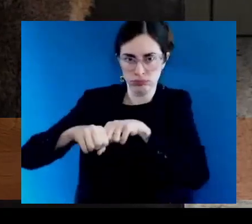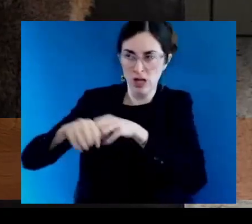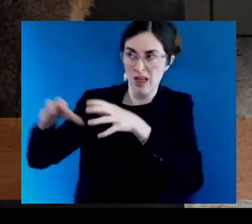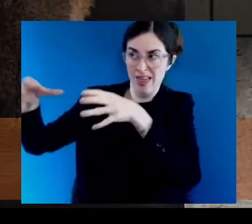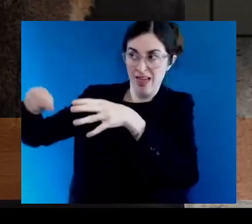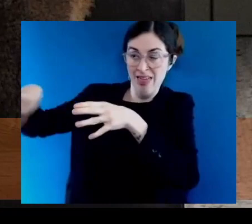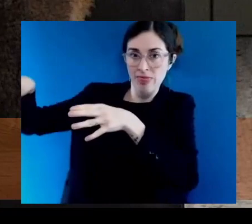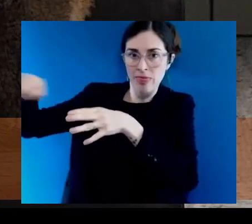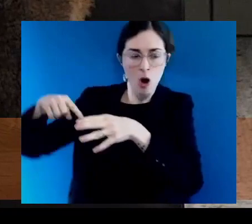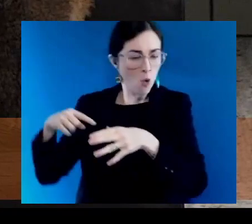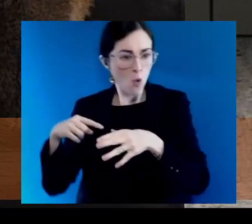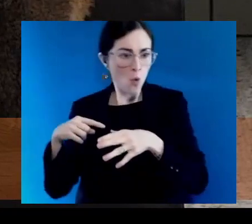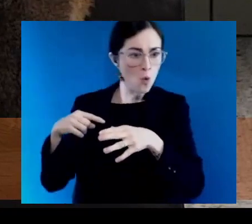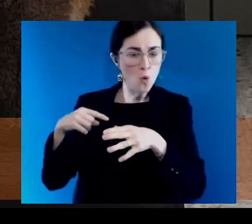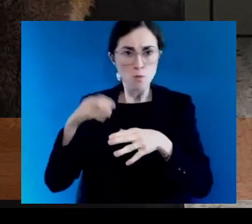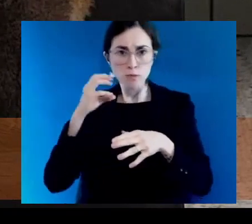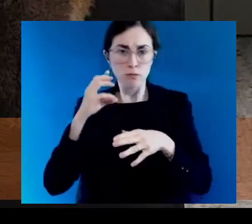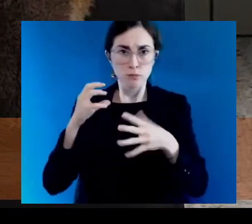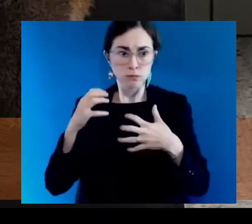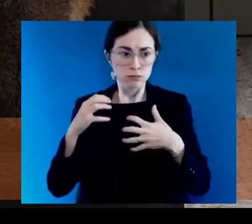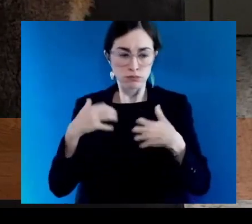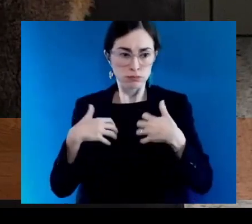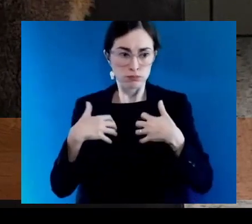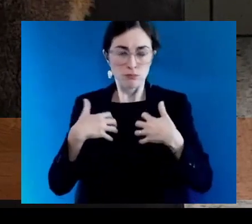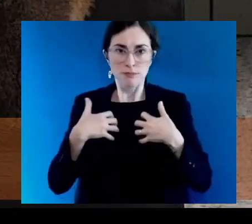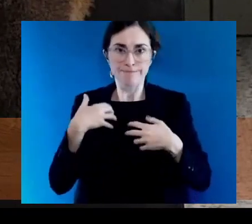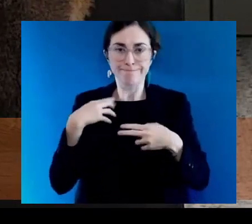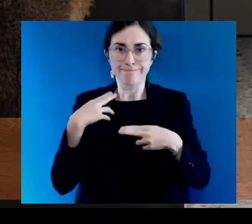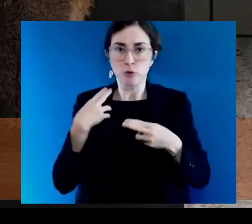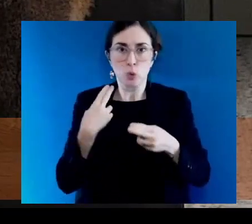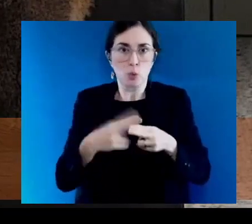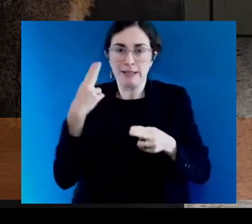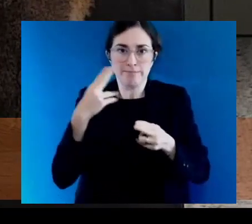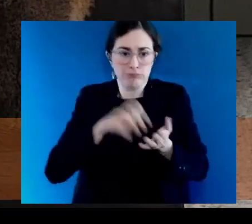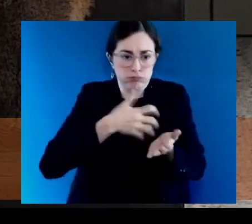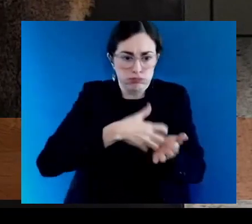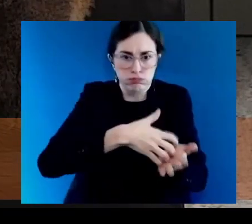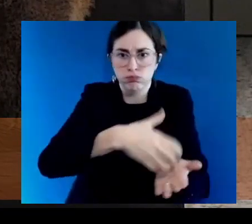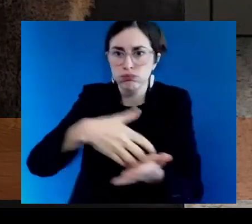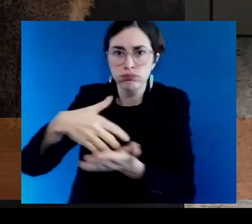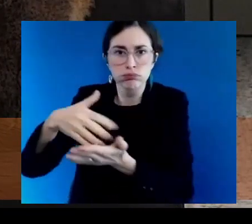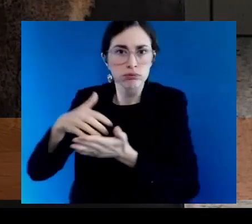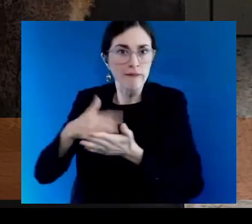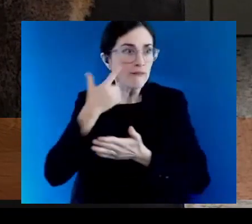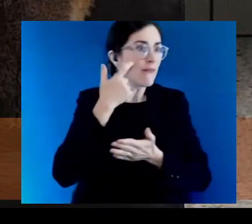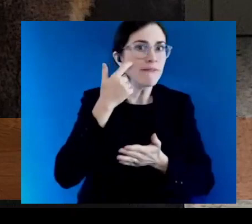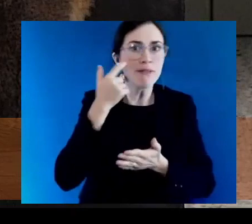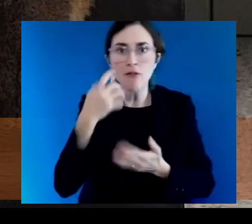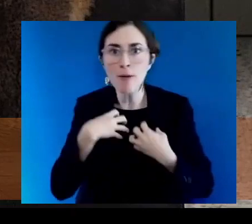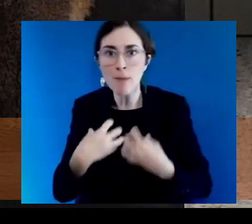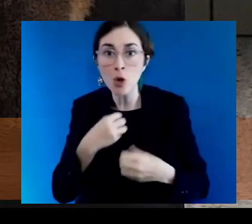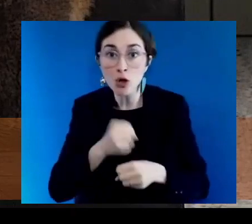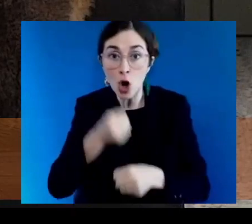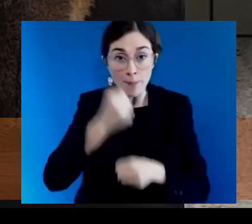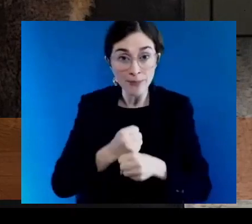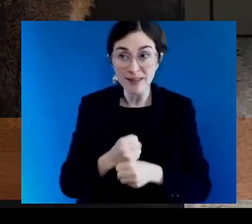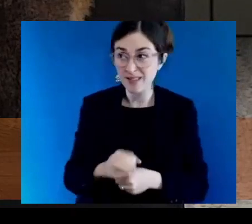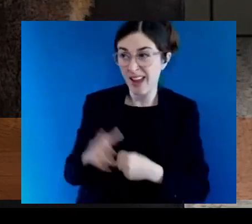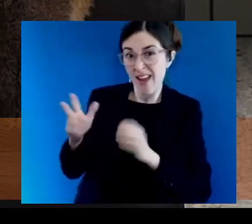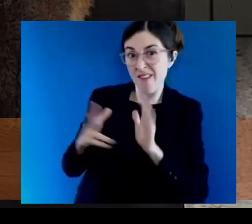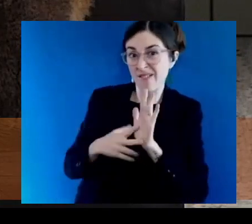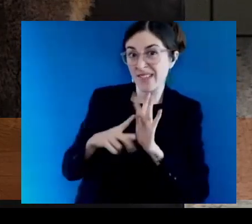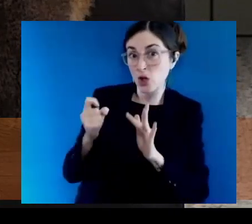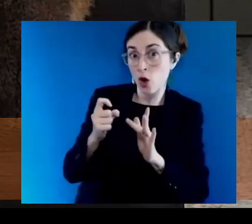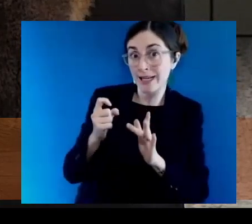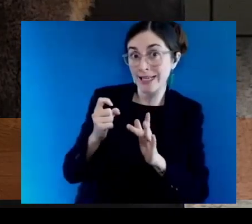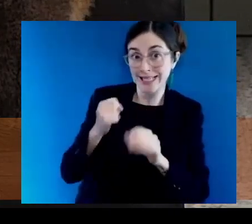fast, rapid exploitation of the resource. And Victorian government began offering